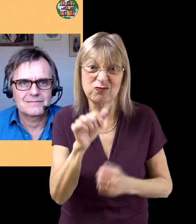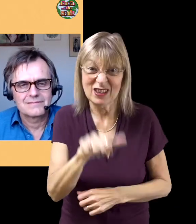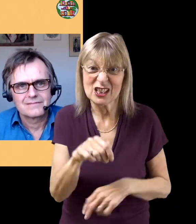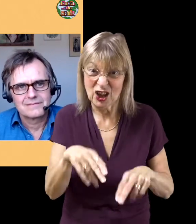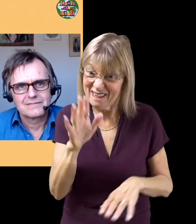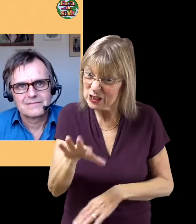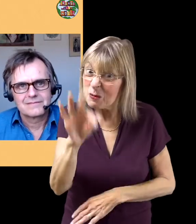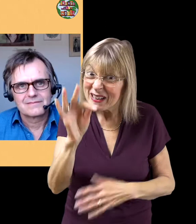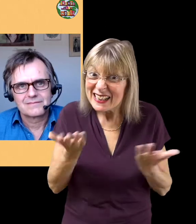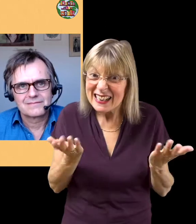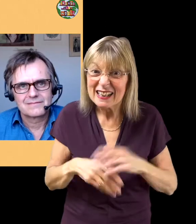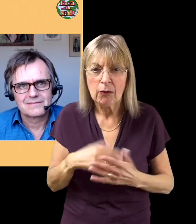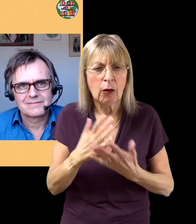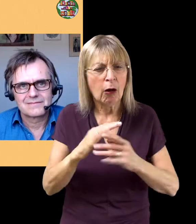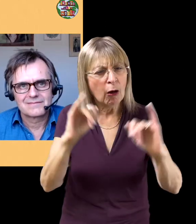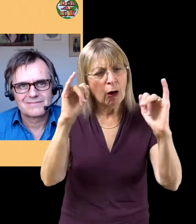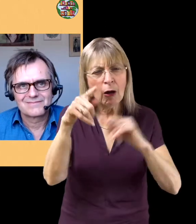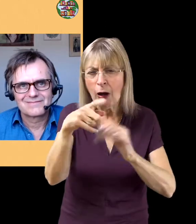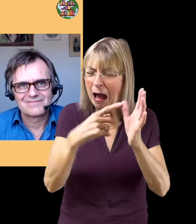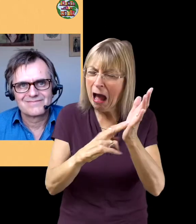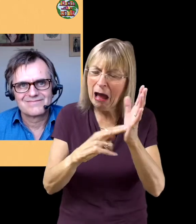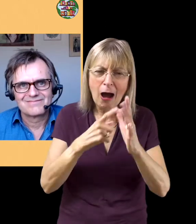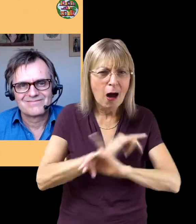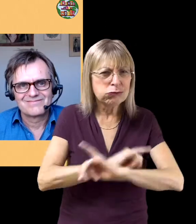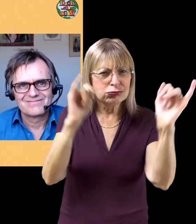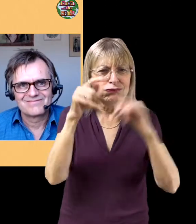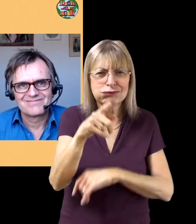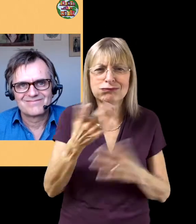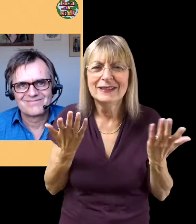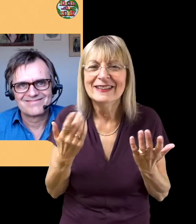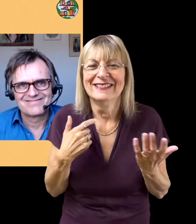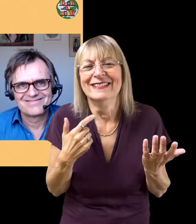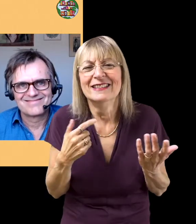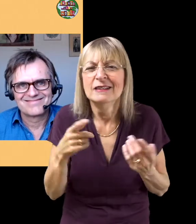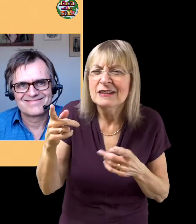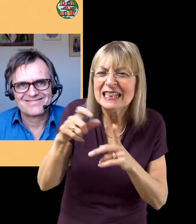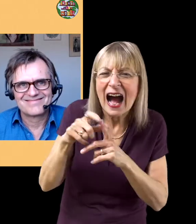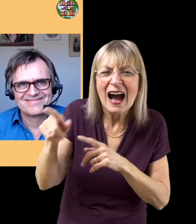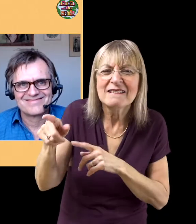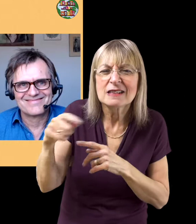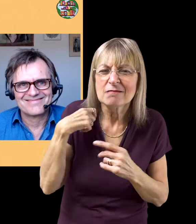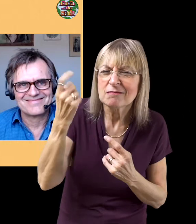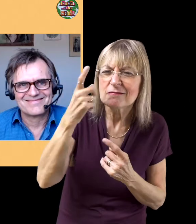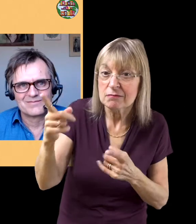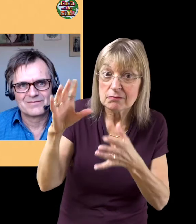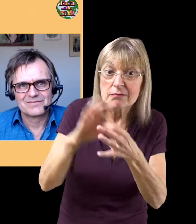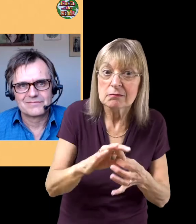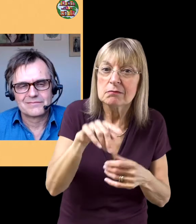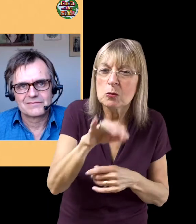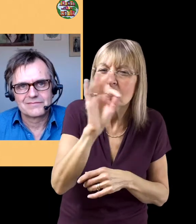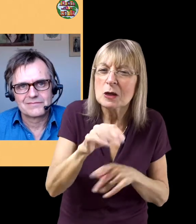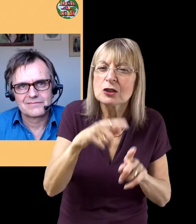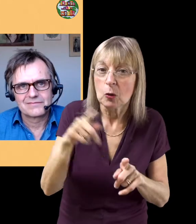choose. Yeah. It's a terrible, terrible thing you've done, Anna Woltz. I wonder whether David, I mean,